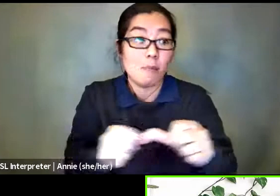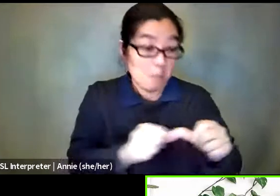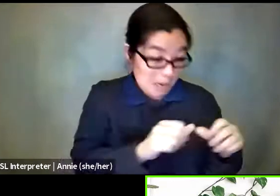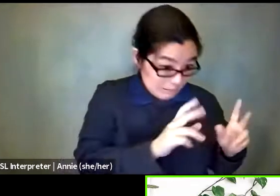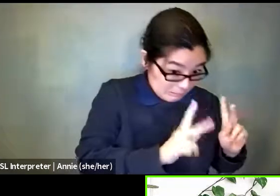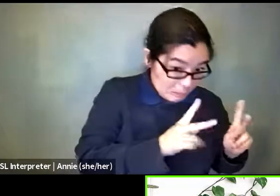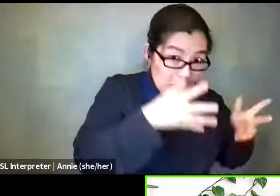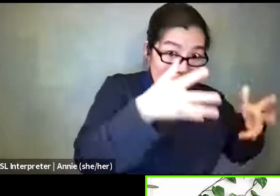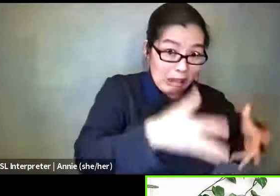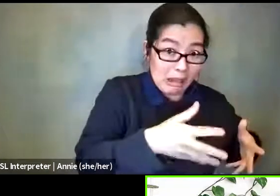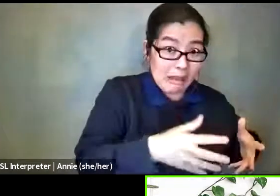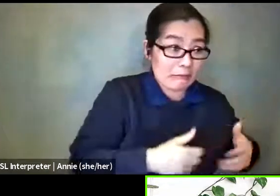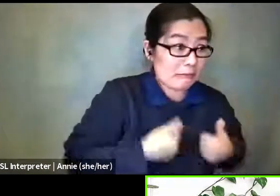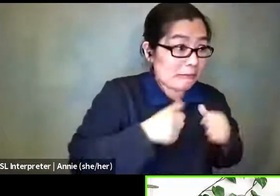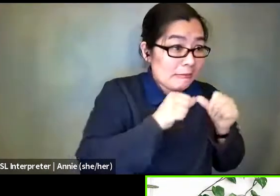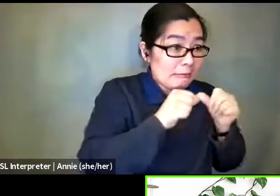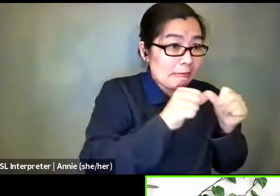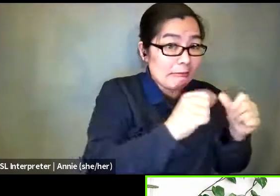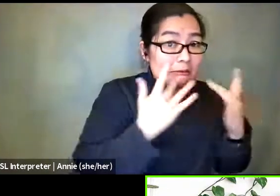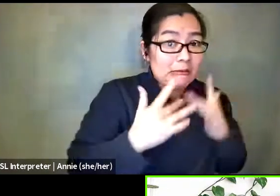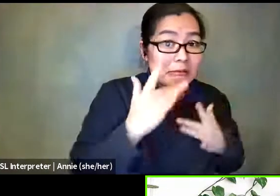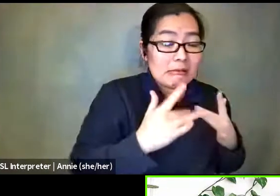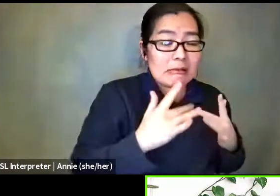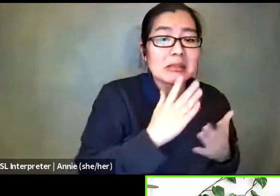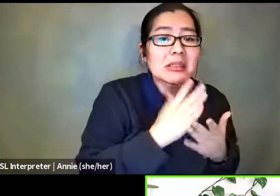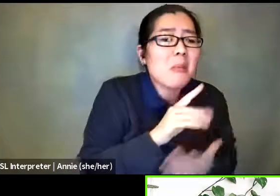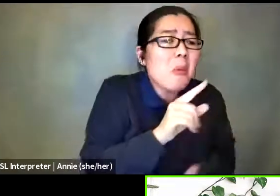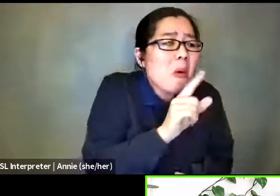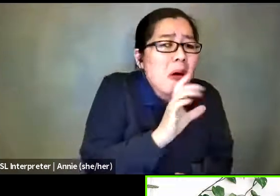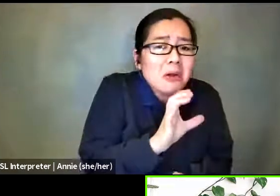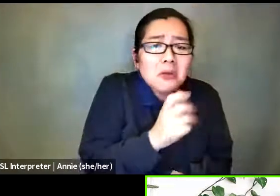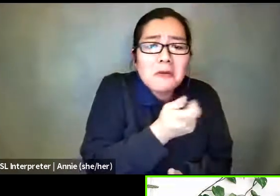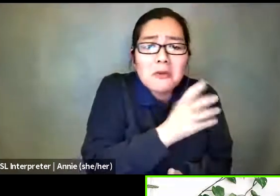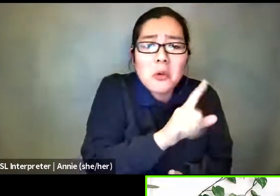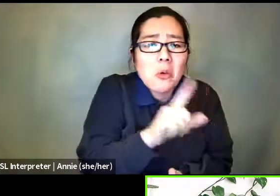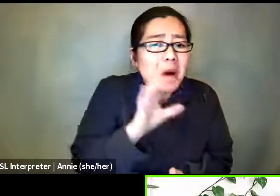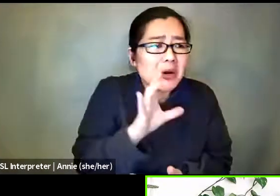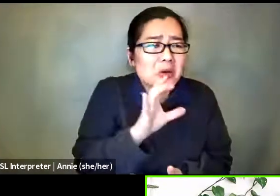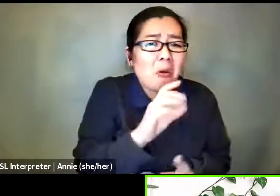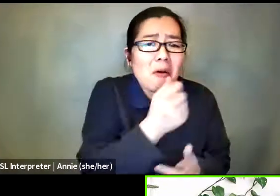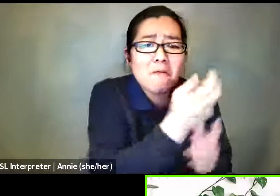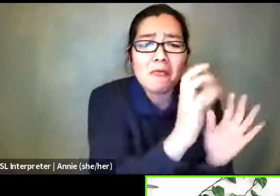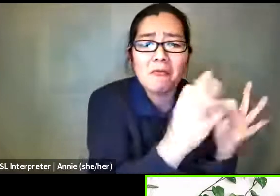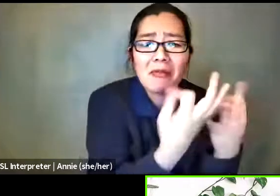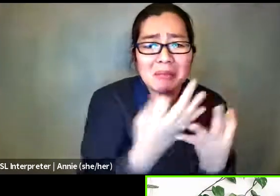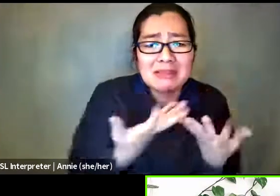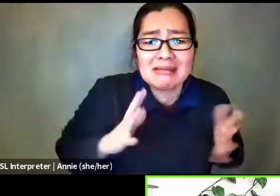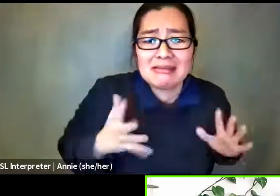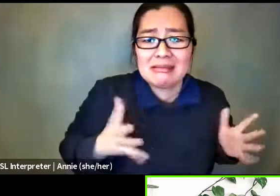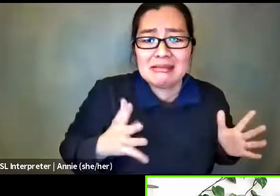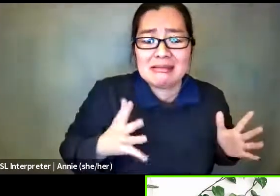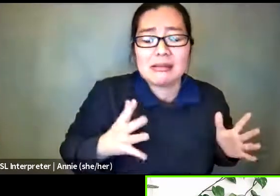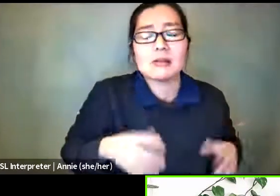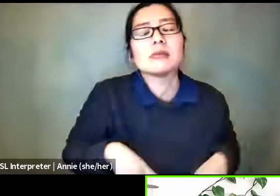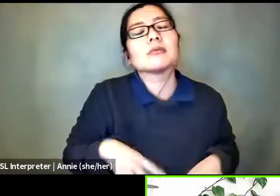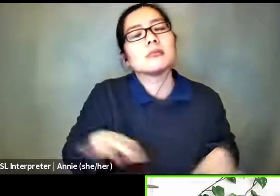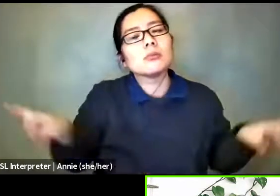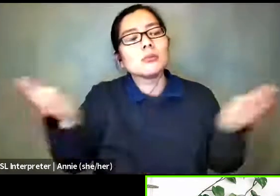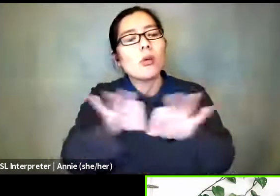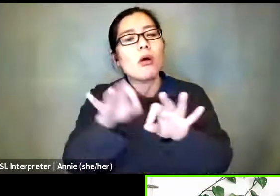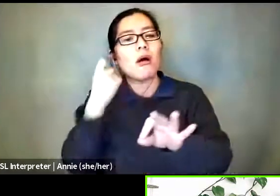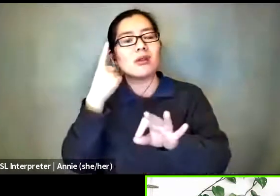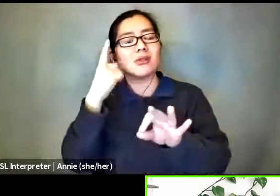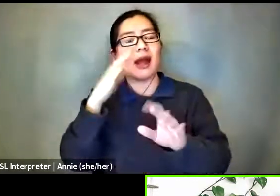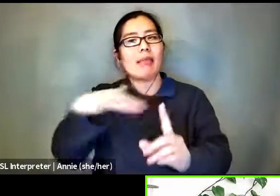here for some tribes are in the hundreds or in the numbers of families. So it's really important to understand that context